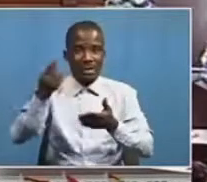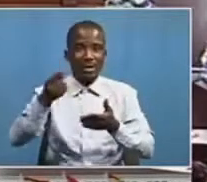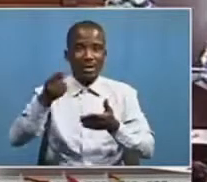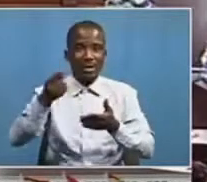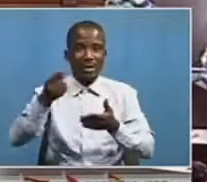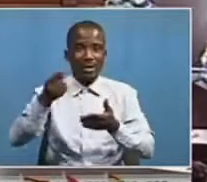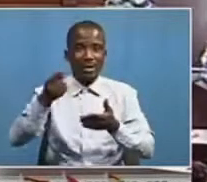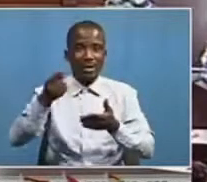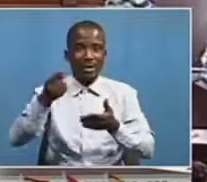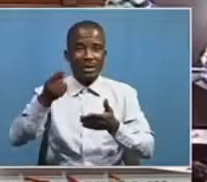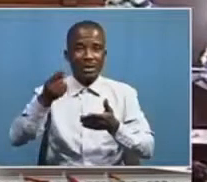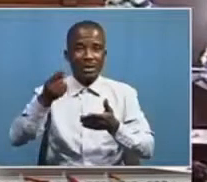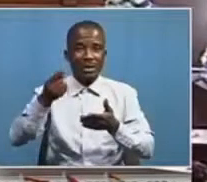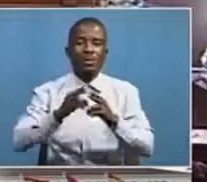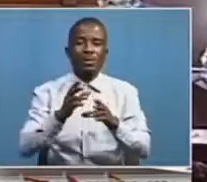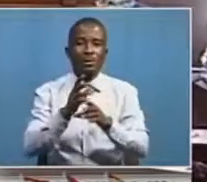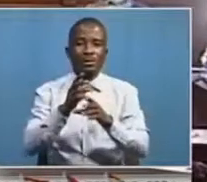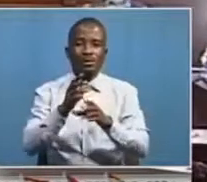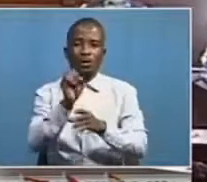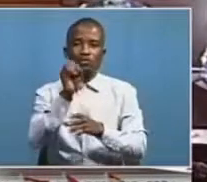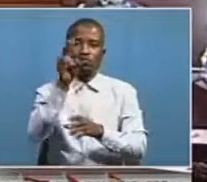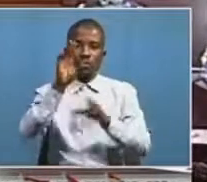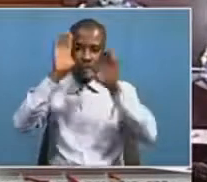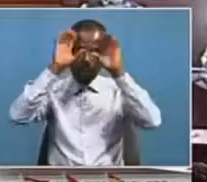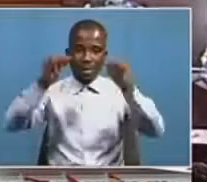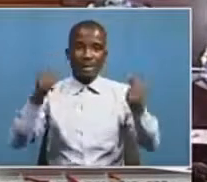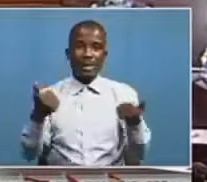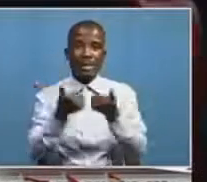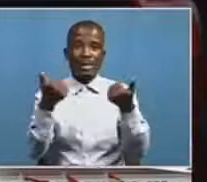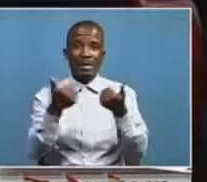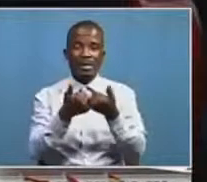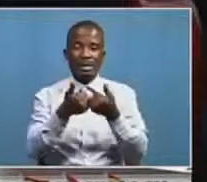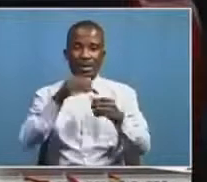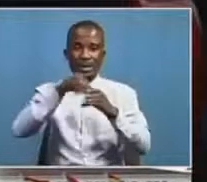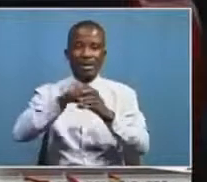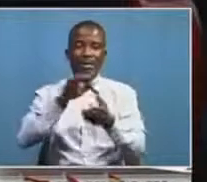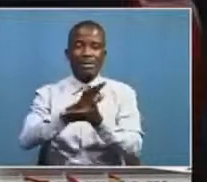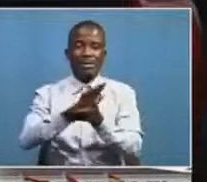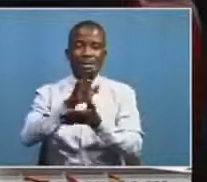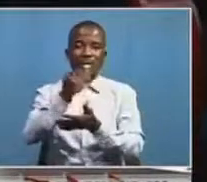obtained by all the 12 presidential candidates captured in Exhibit A is